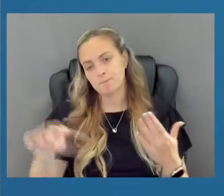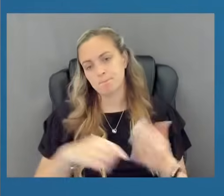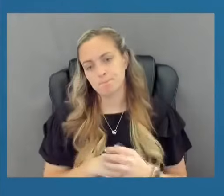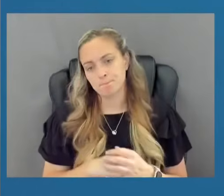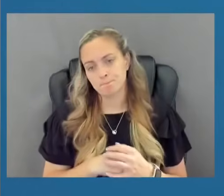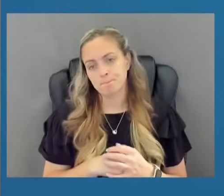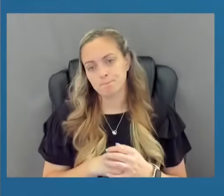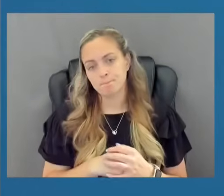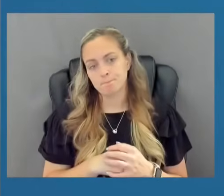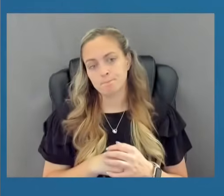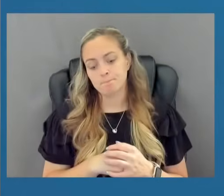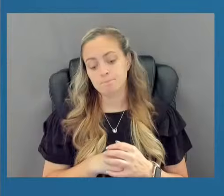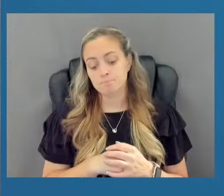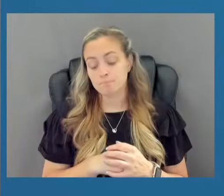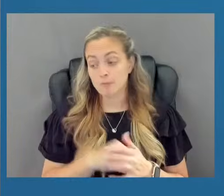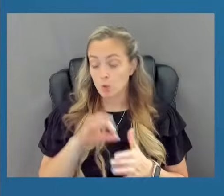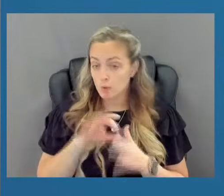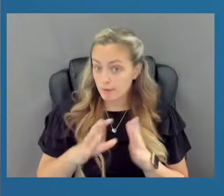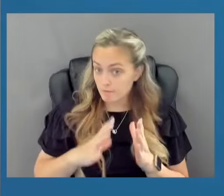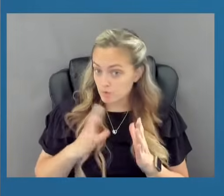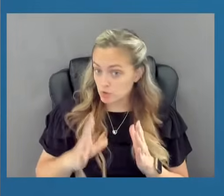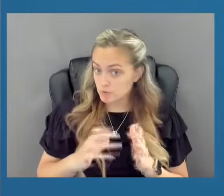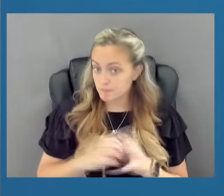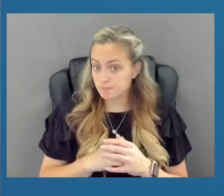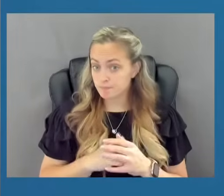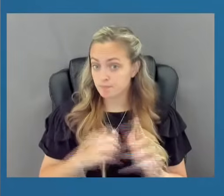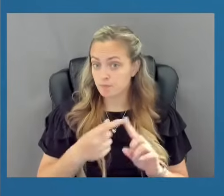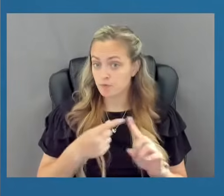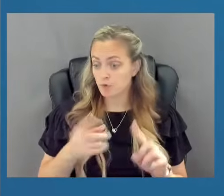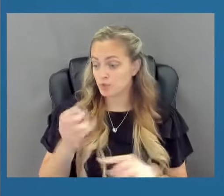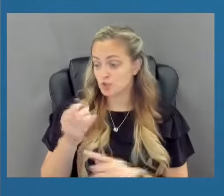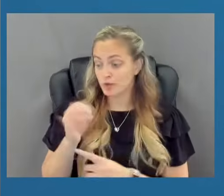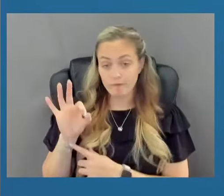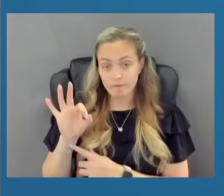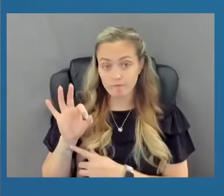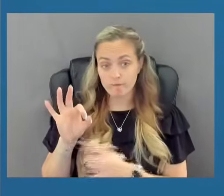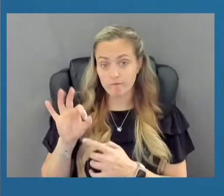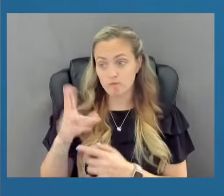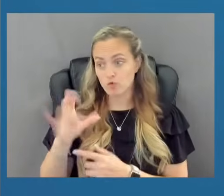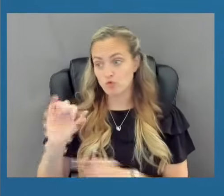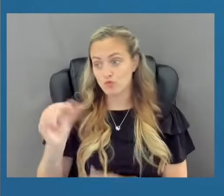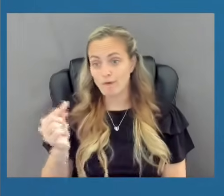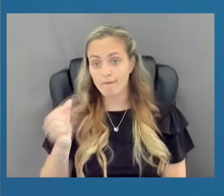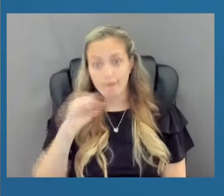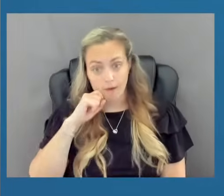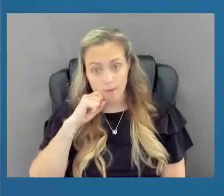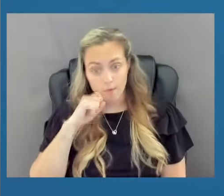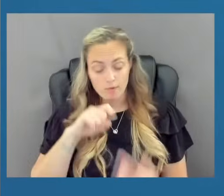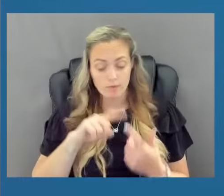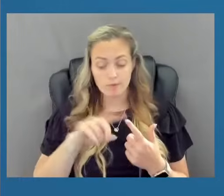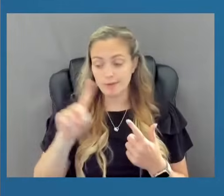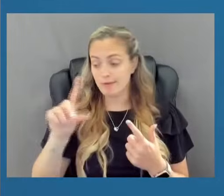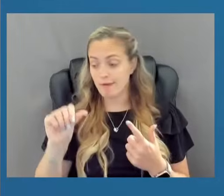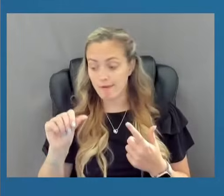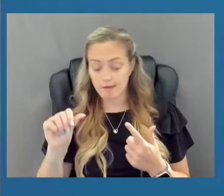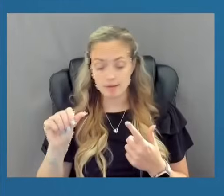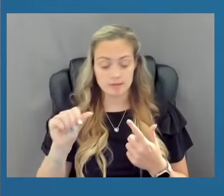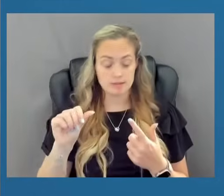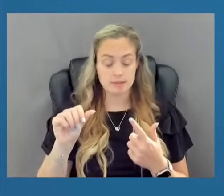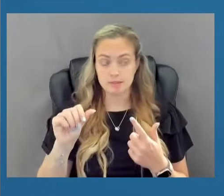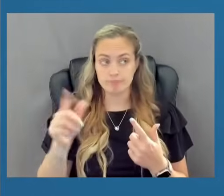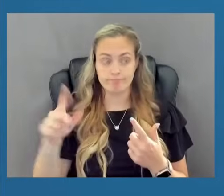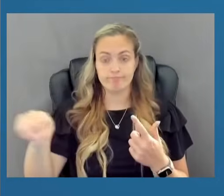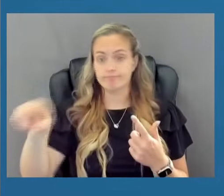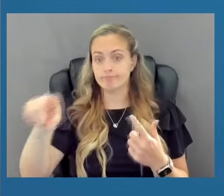our elected officials, from our sheriff, Craig Apple, to district attorneys who